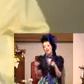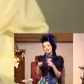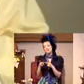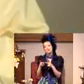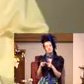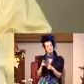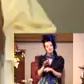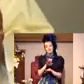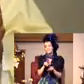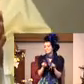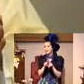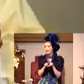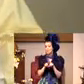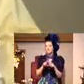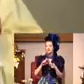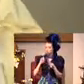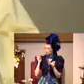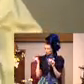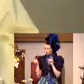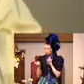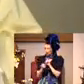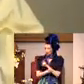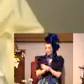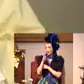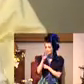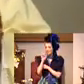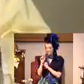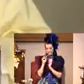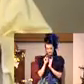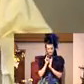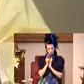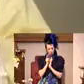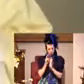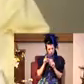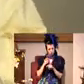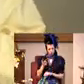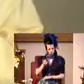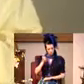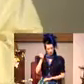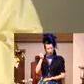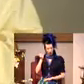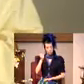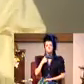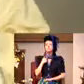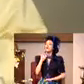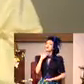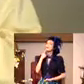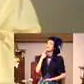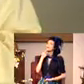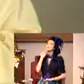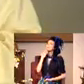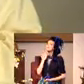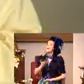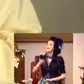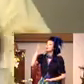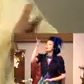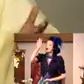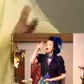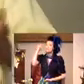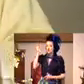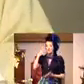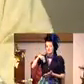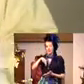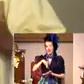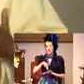the same, that we are transformed by this moment to pause and say, thank you, God, for getting up. Oh, we